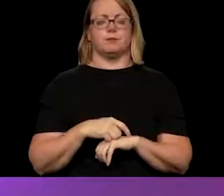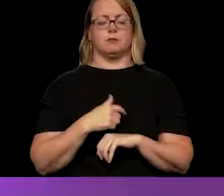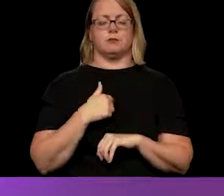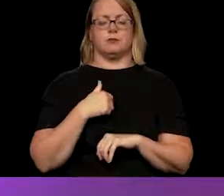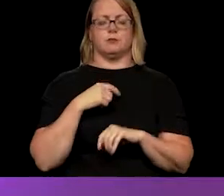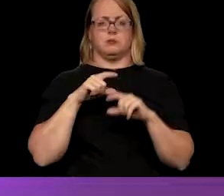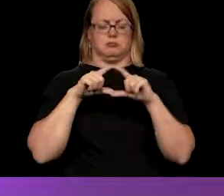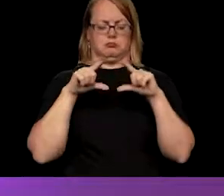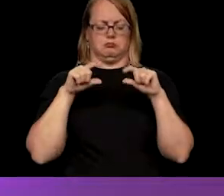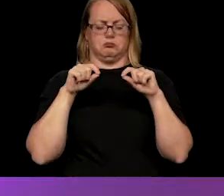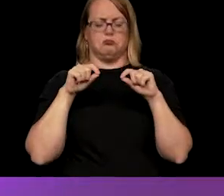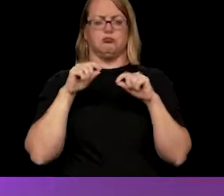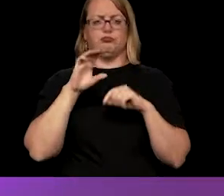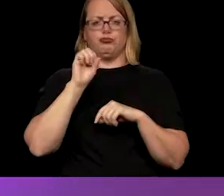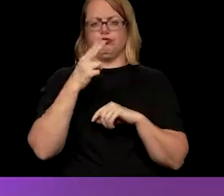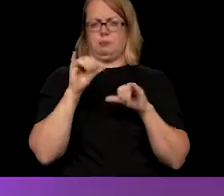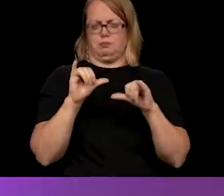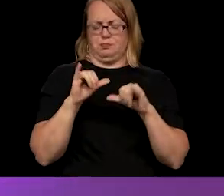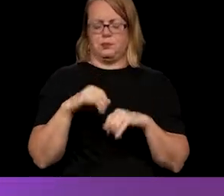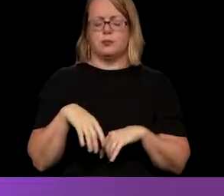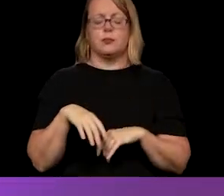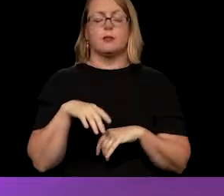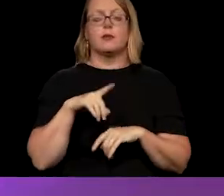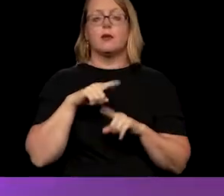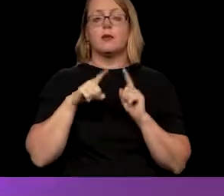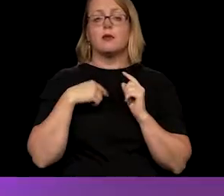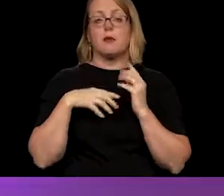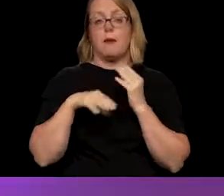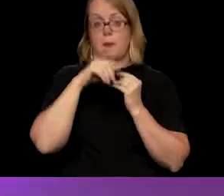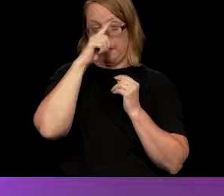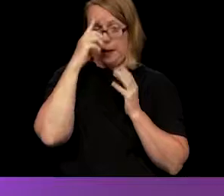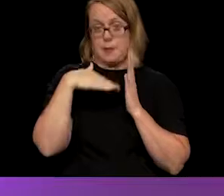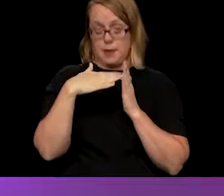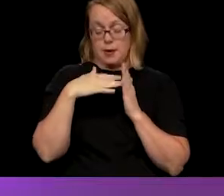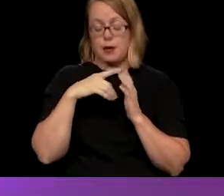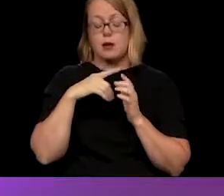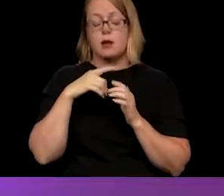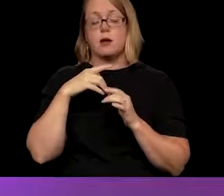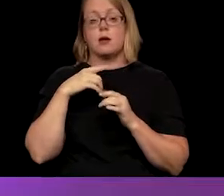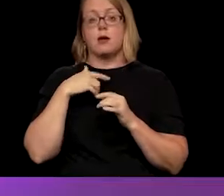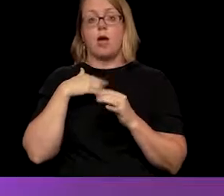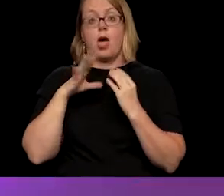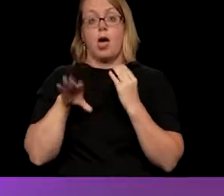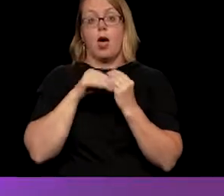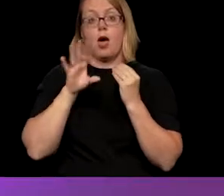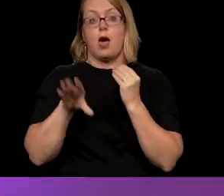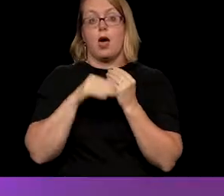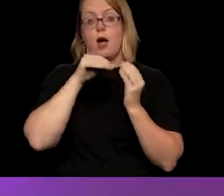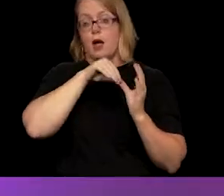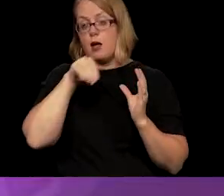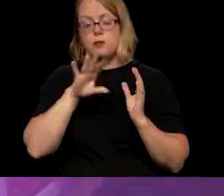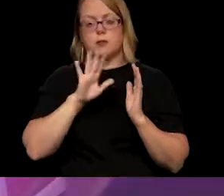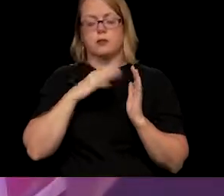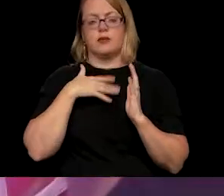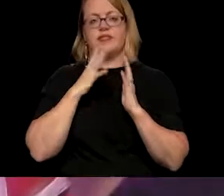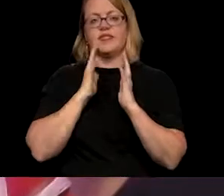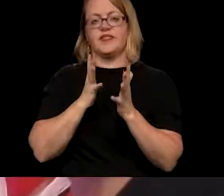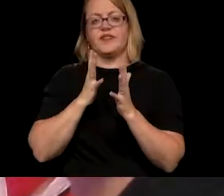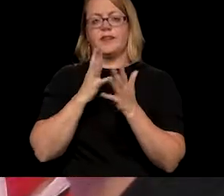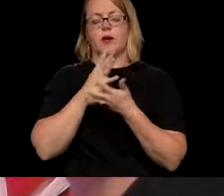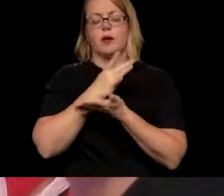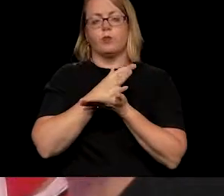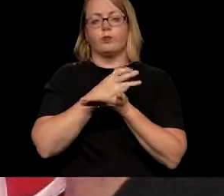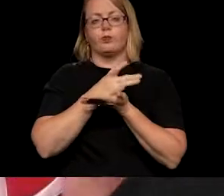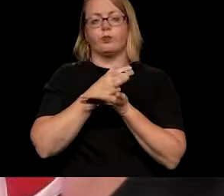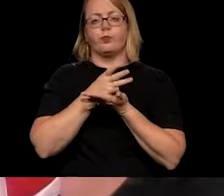black to the paintbrush. And you'll get this dry, rough effect. So you can watch here. First, you start